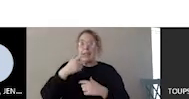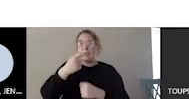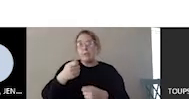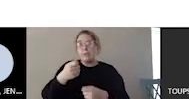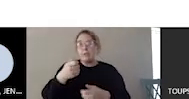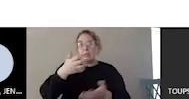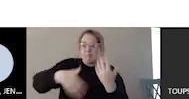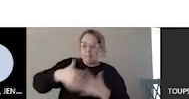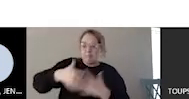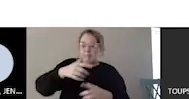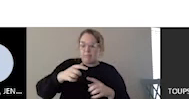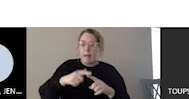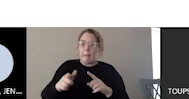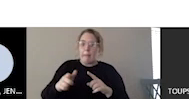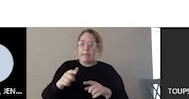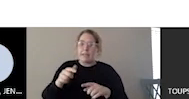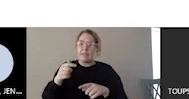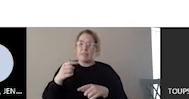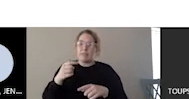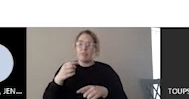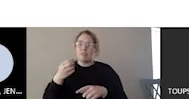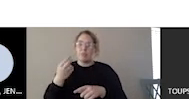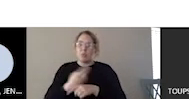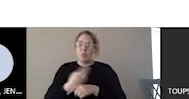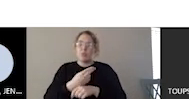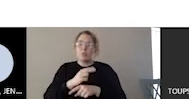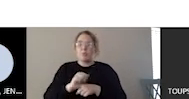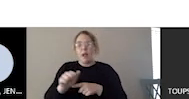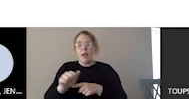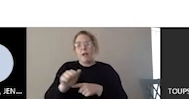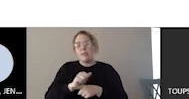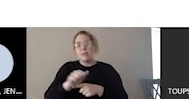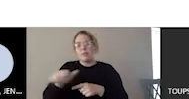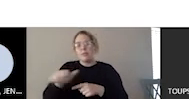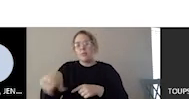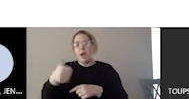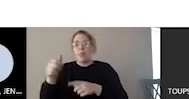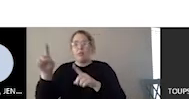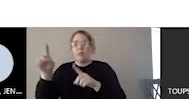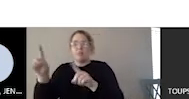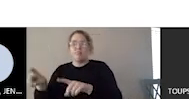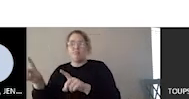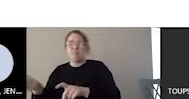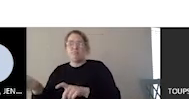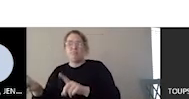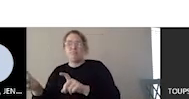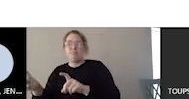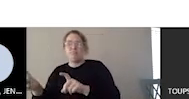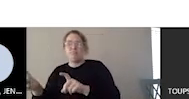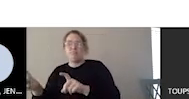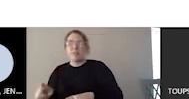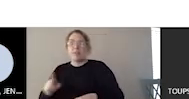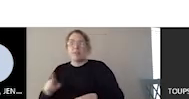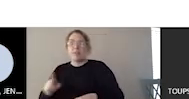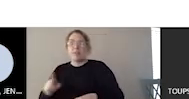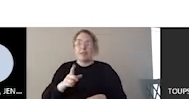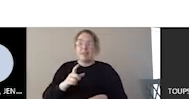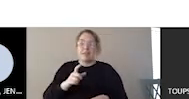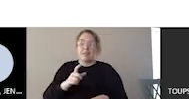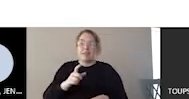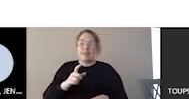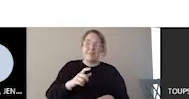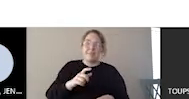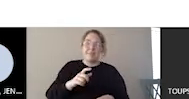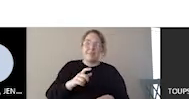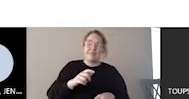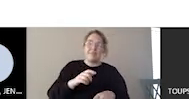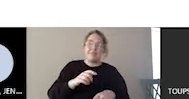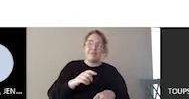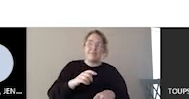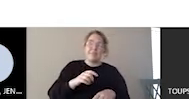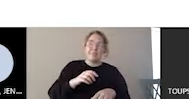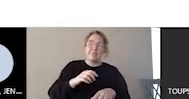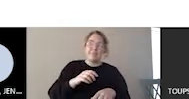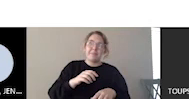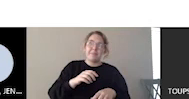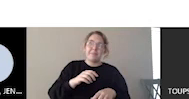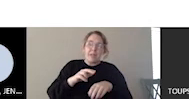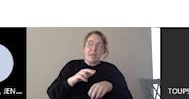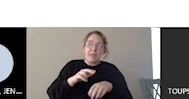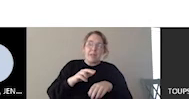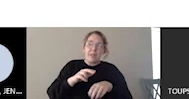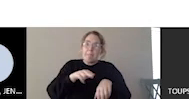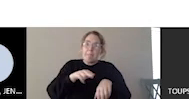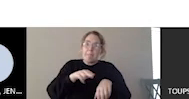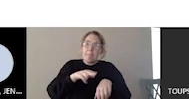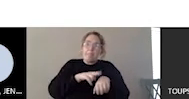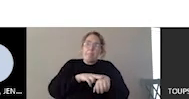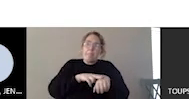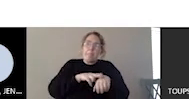than exams. It doesn't really work for traditional assessment as we know it. It would probably be more